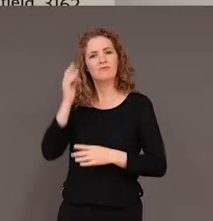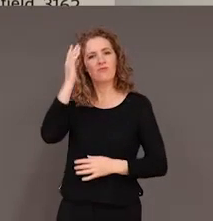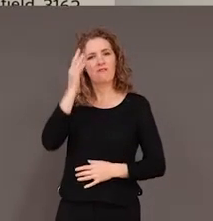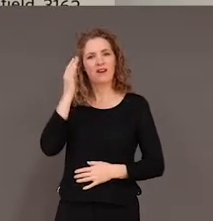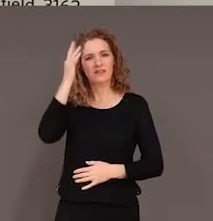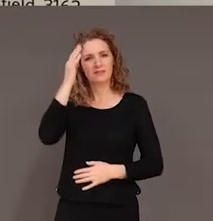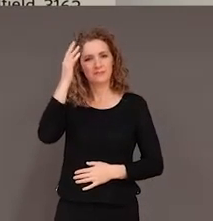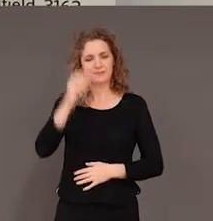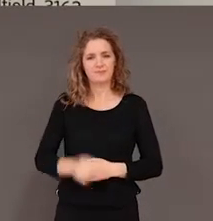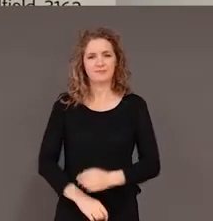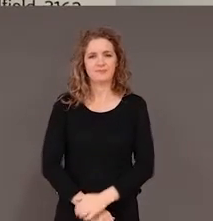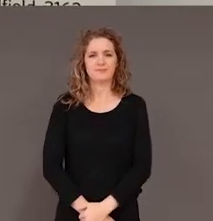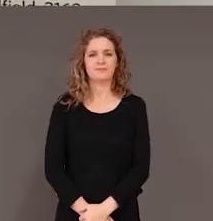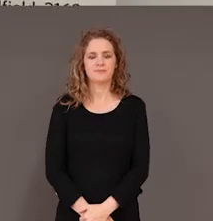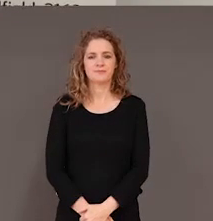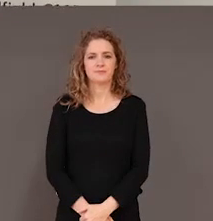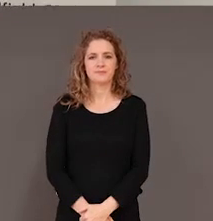that exercise.